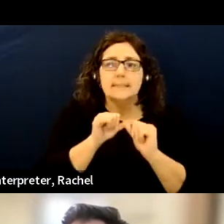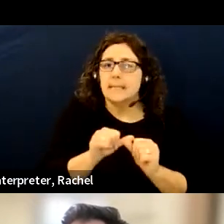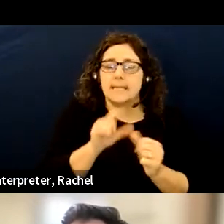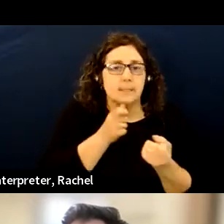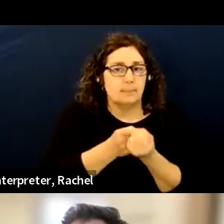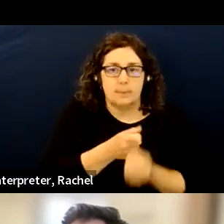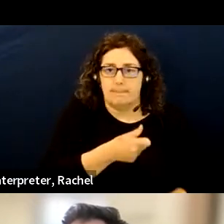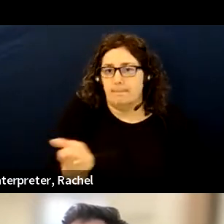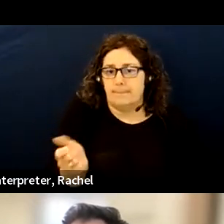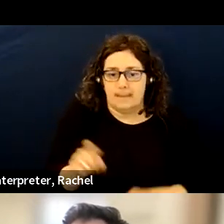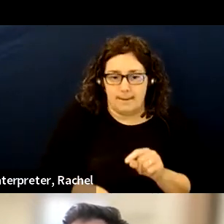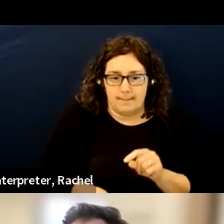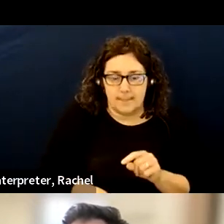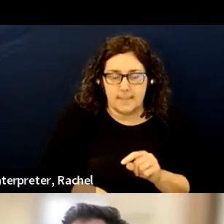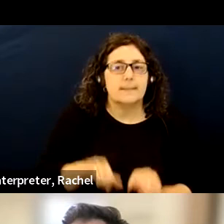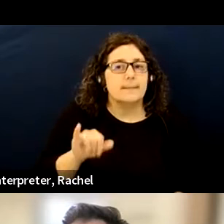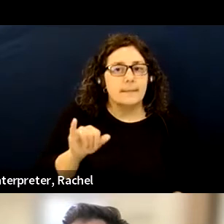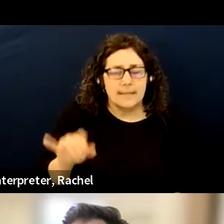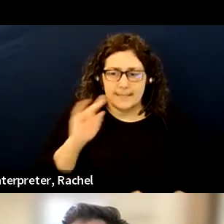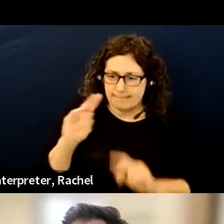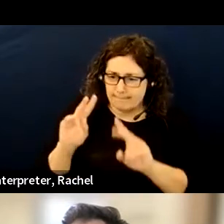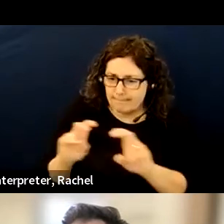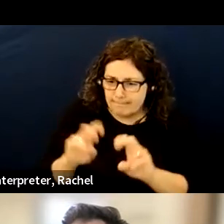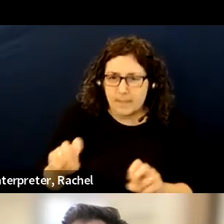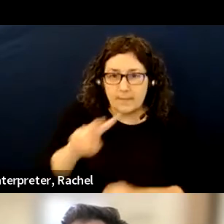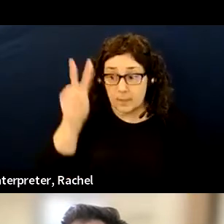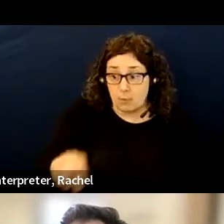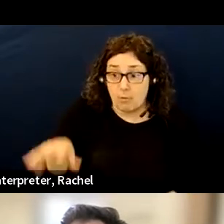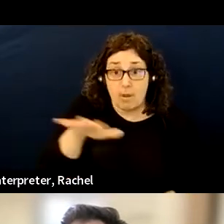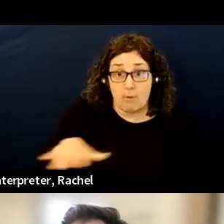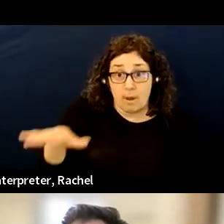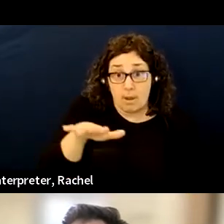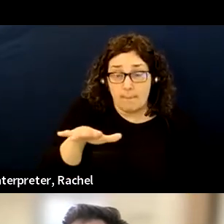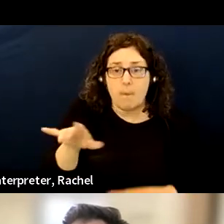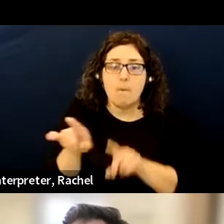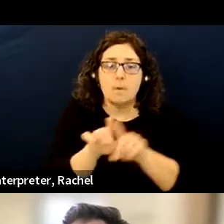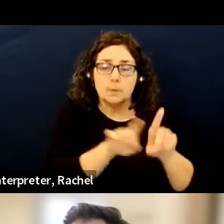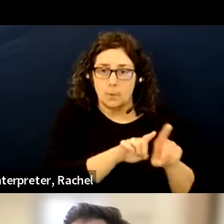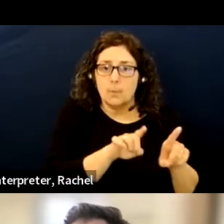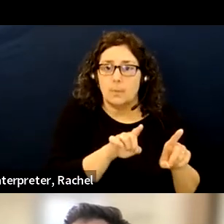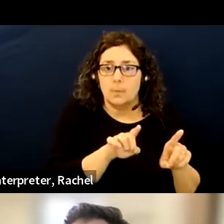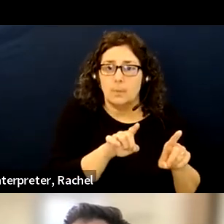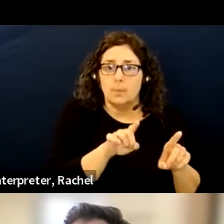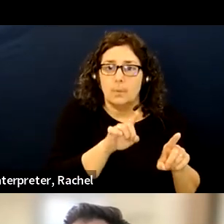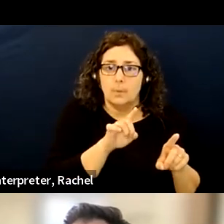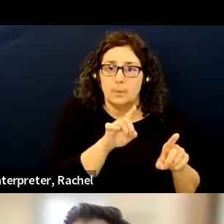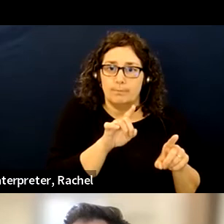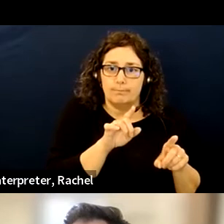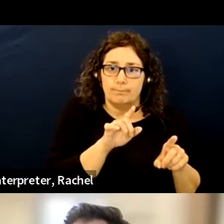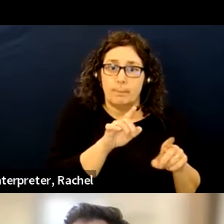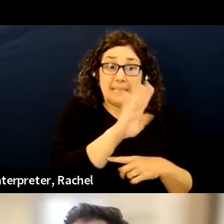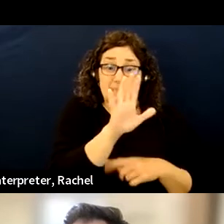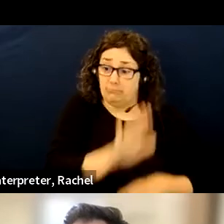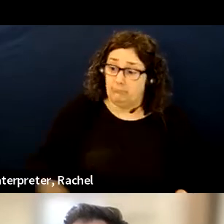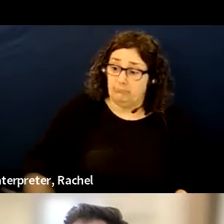all. And when you look within the Capital Regional District, but also within Greater BC,